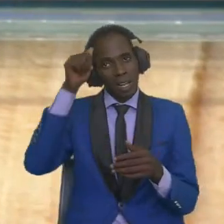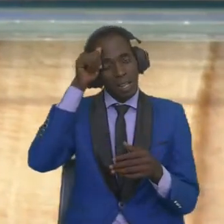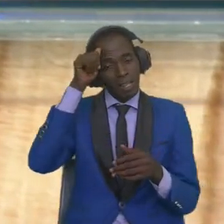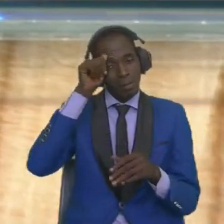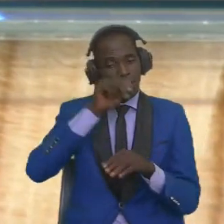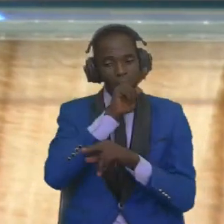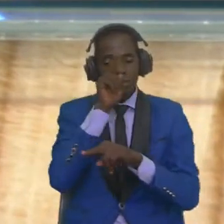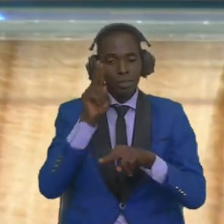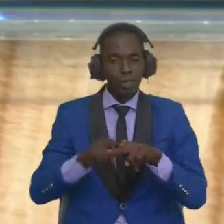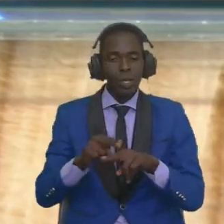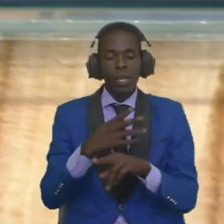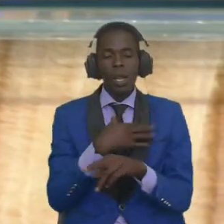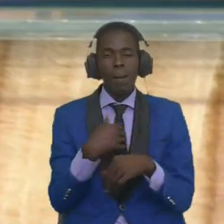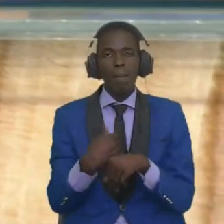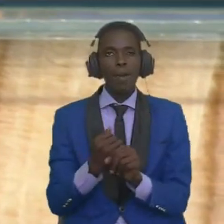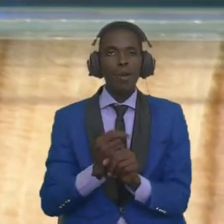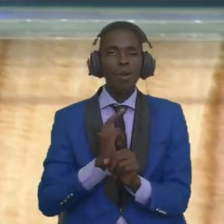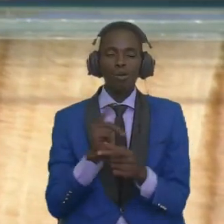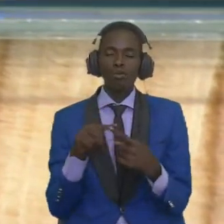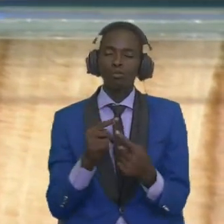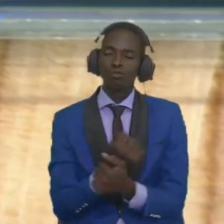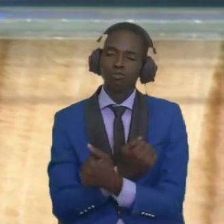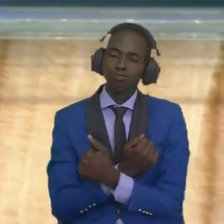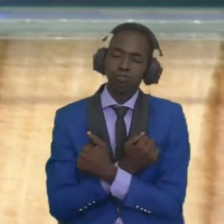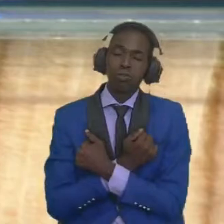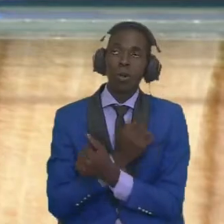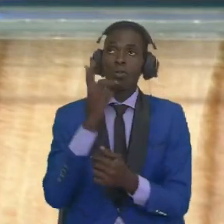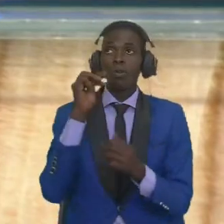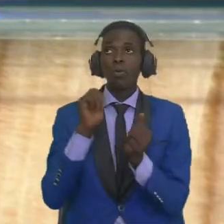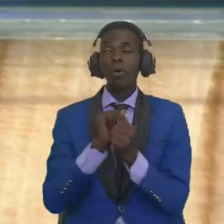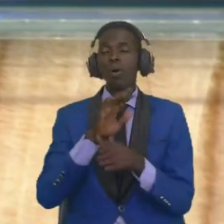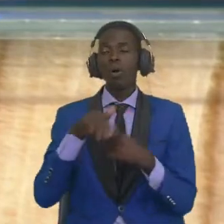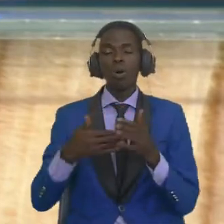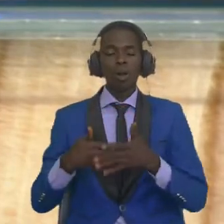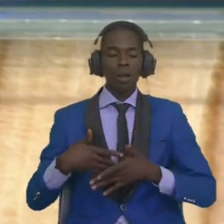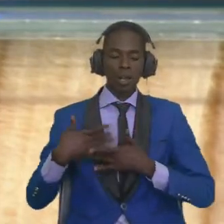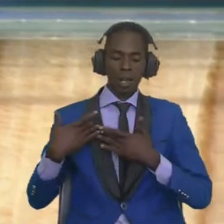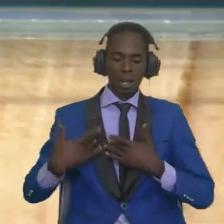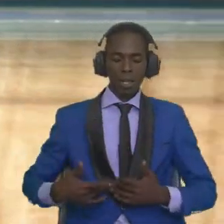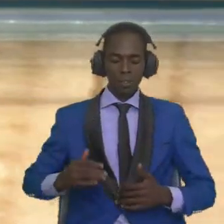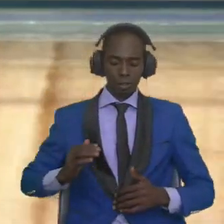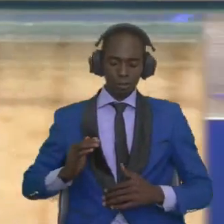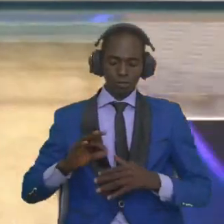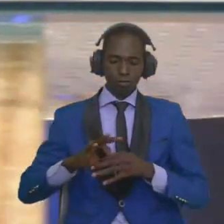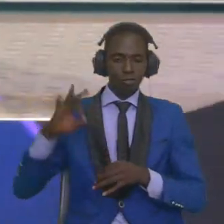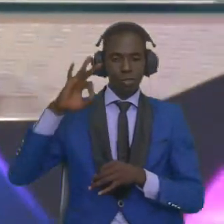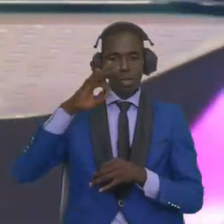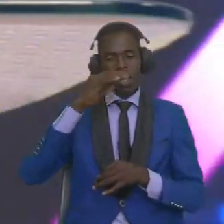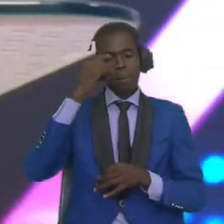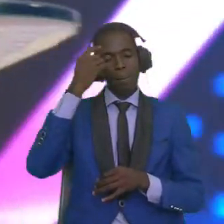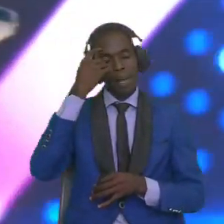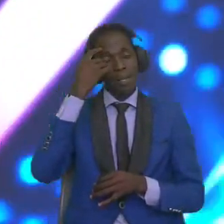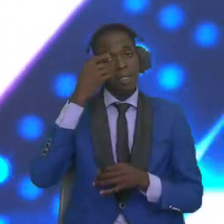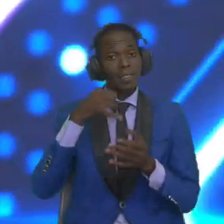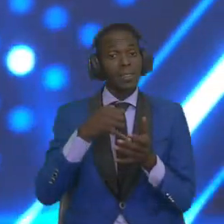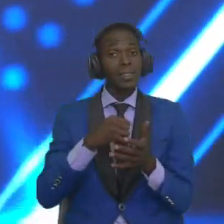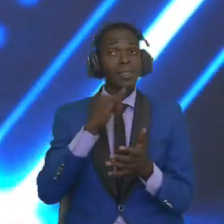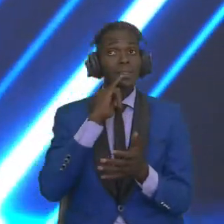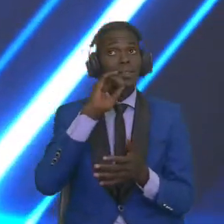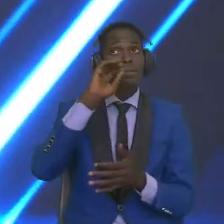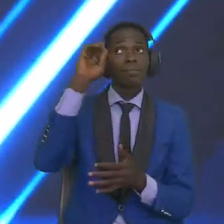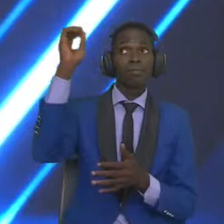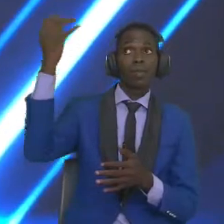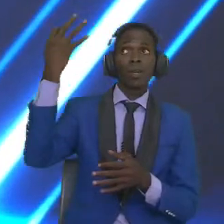makes us to love him with all our heart, all our soul, and all our mind. It is the grace of God that provides